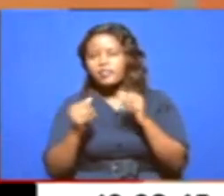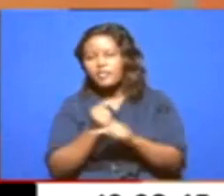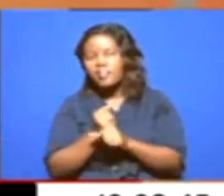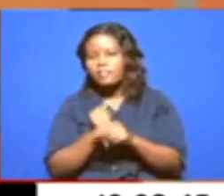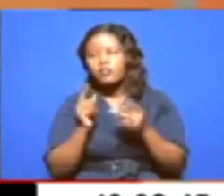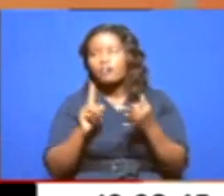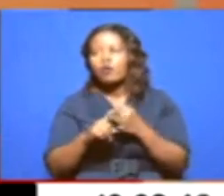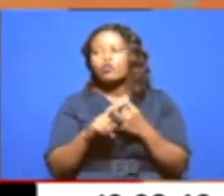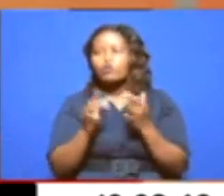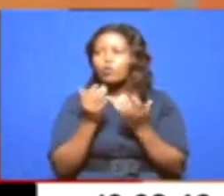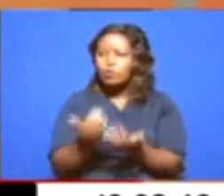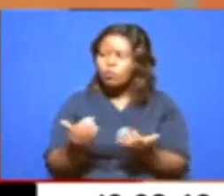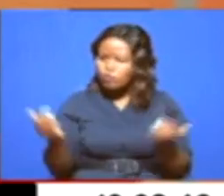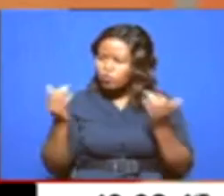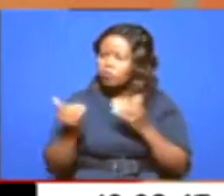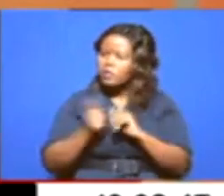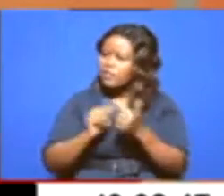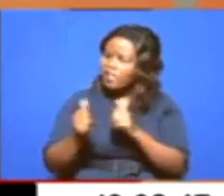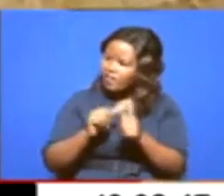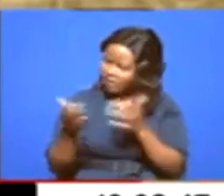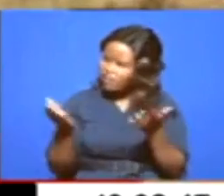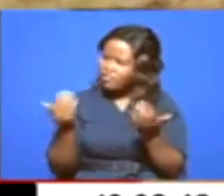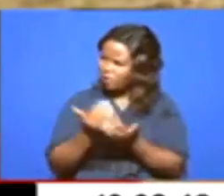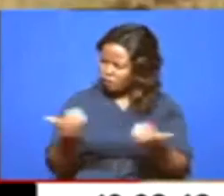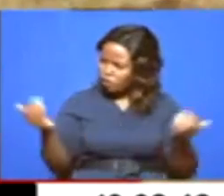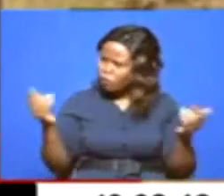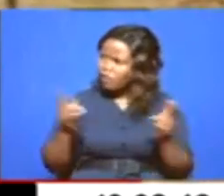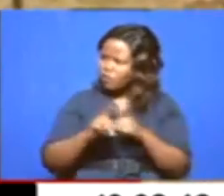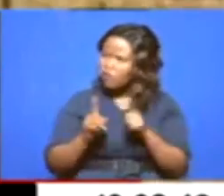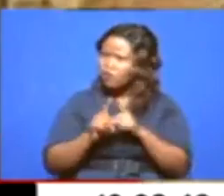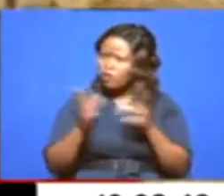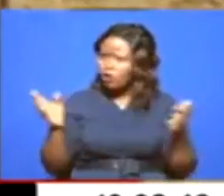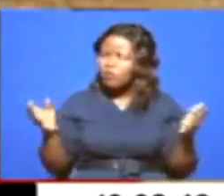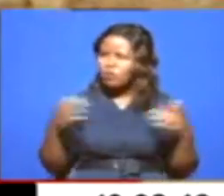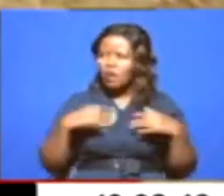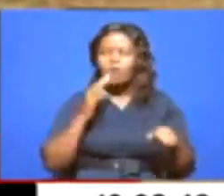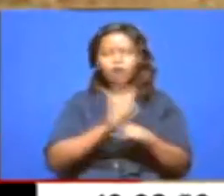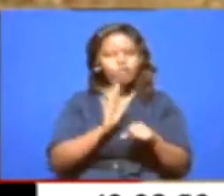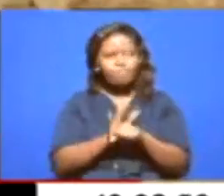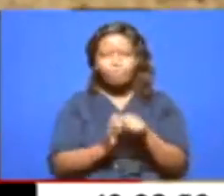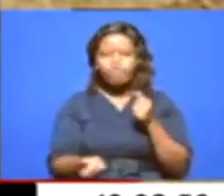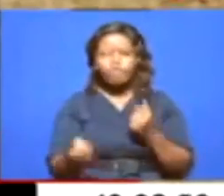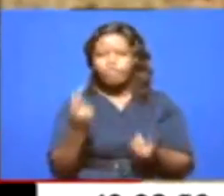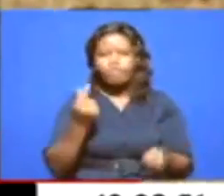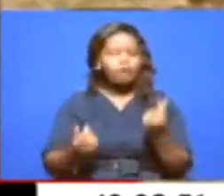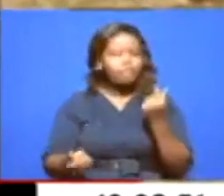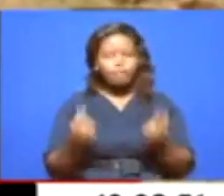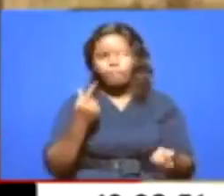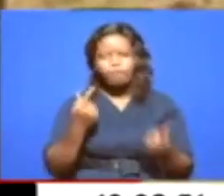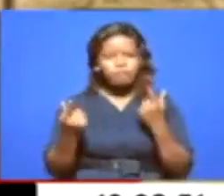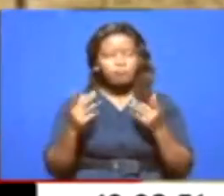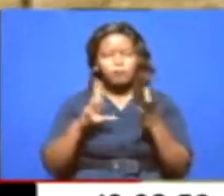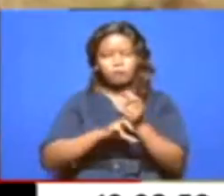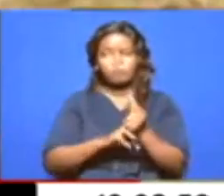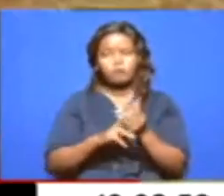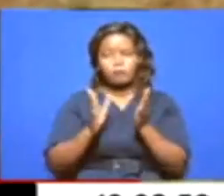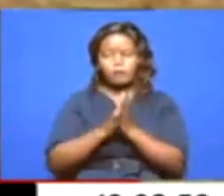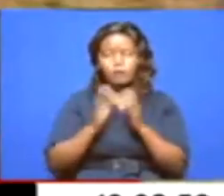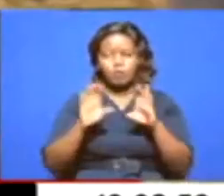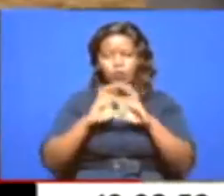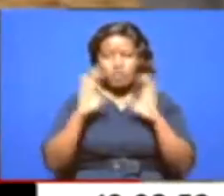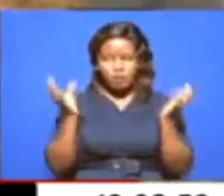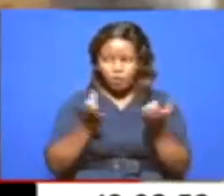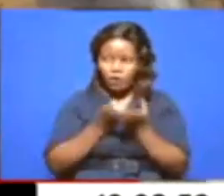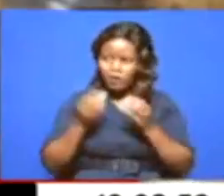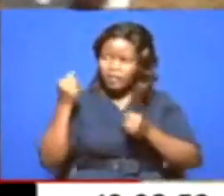athletics. Kids athletics also is the department that is coming up now with partnership with World Athletics and also the Minister of